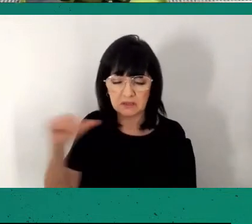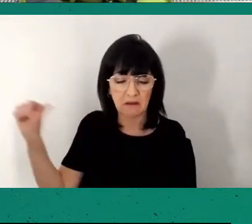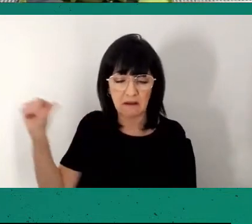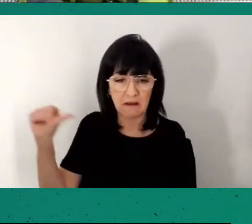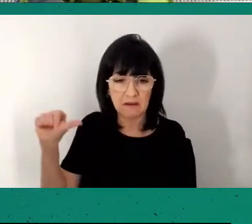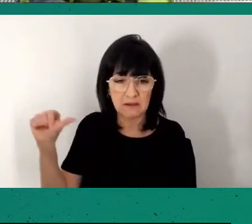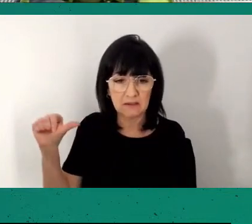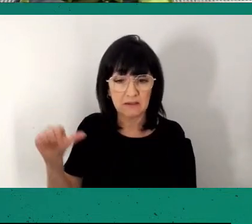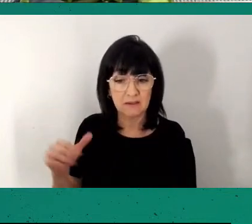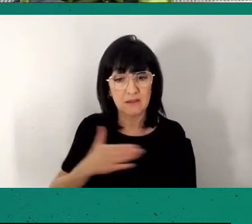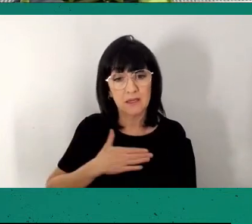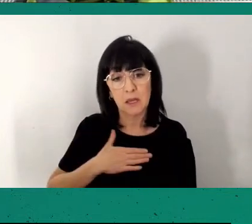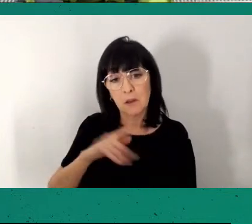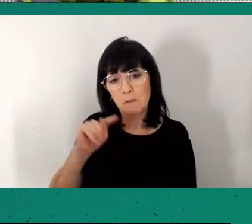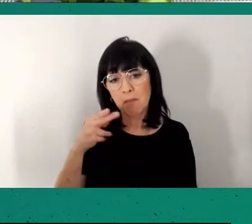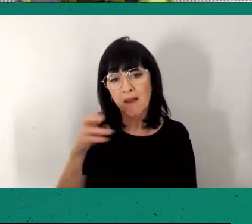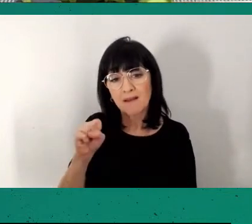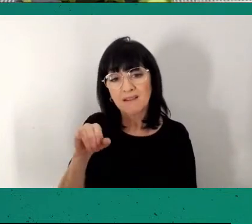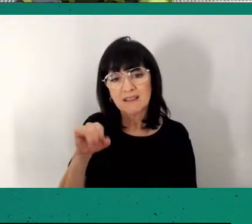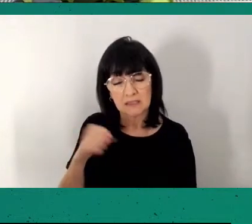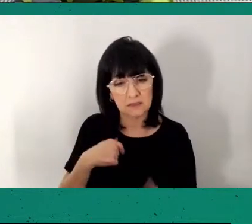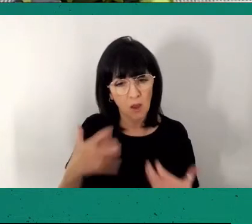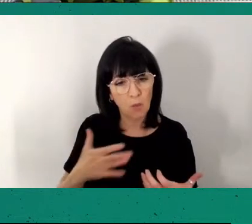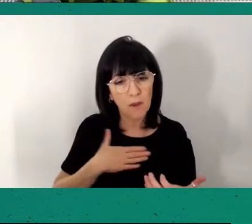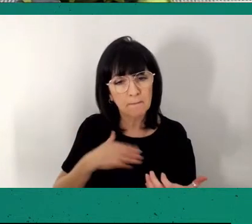so I could get my master's in home economics.